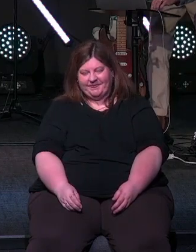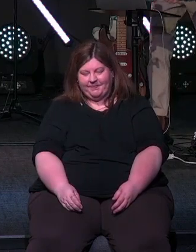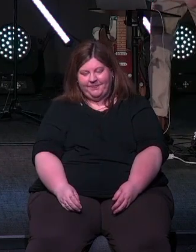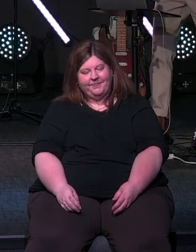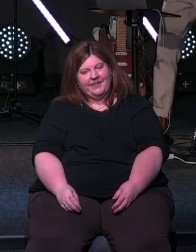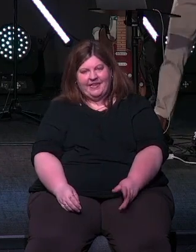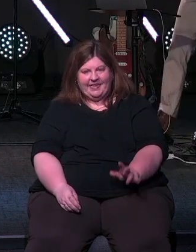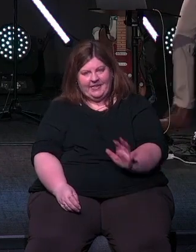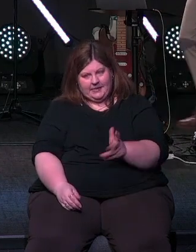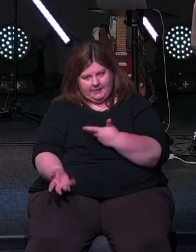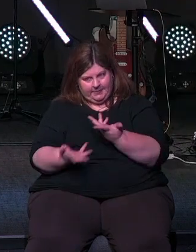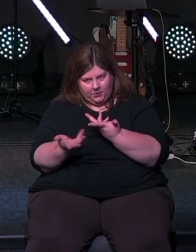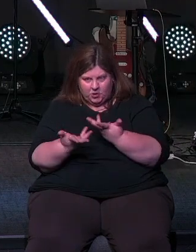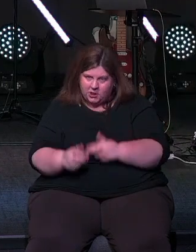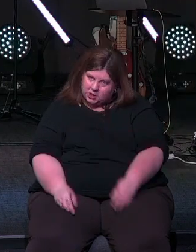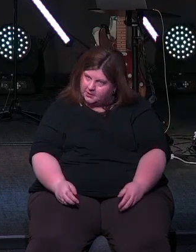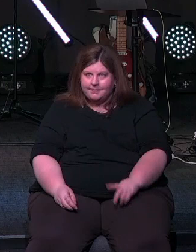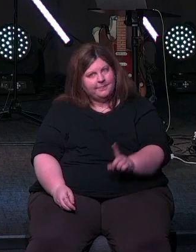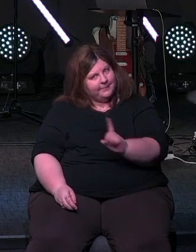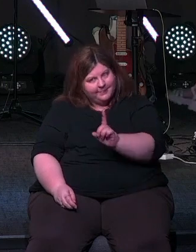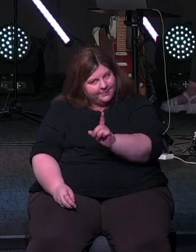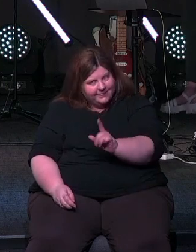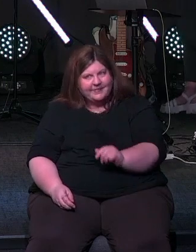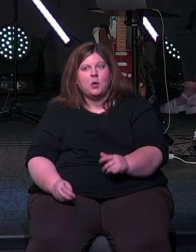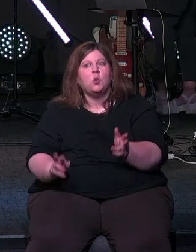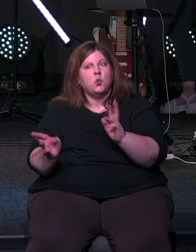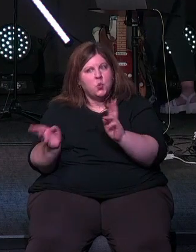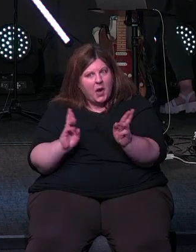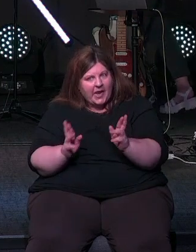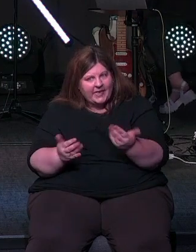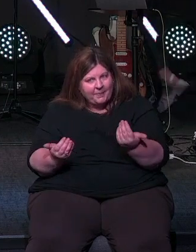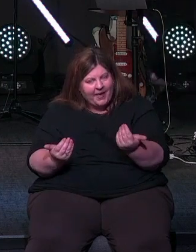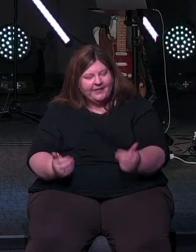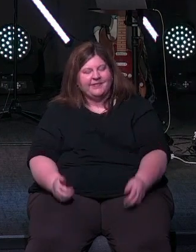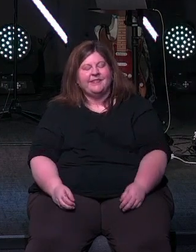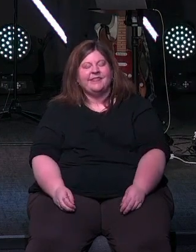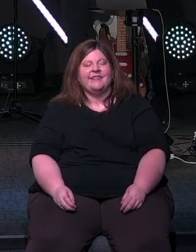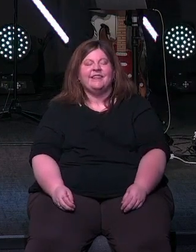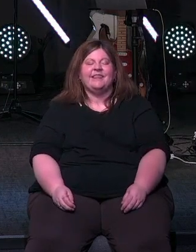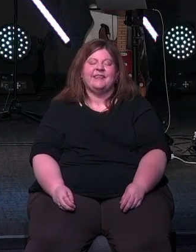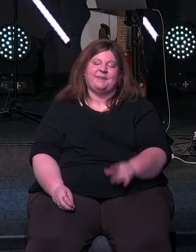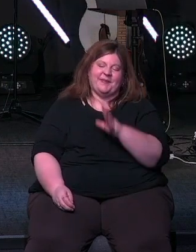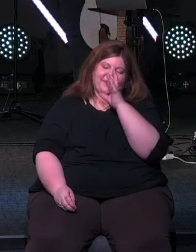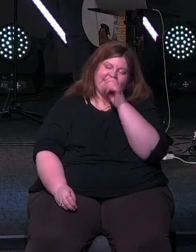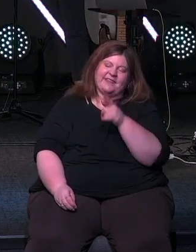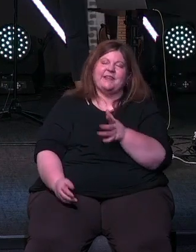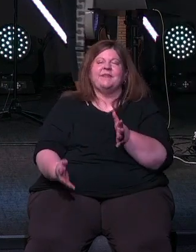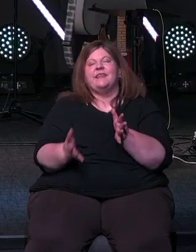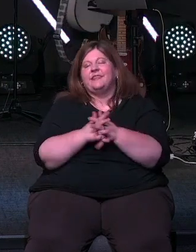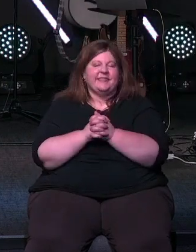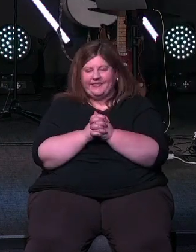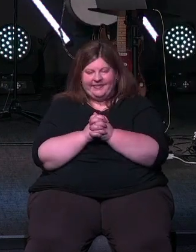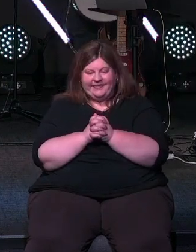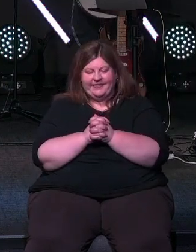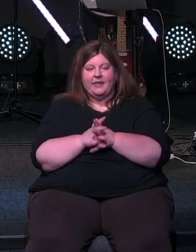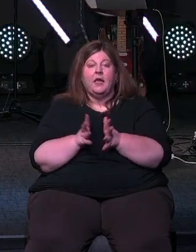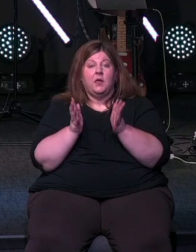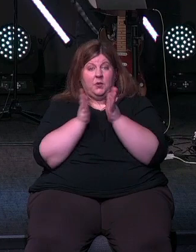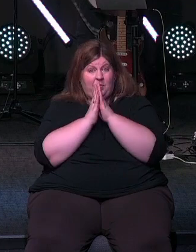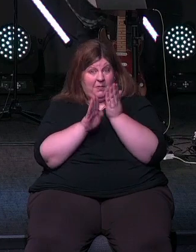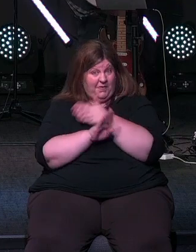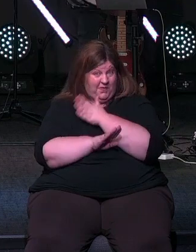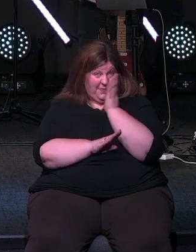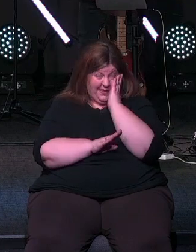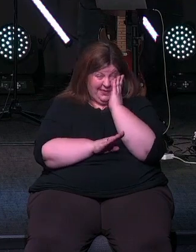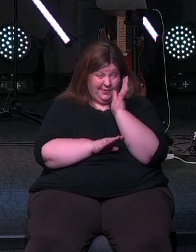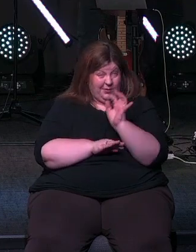like a hostage negotiation. We're going, no, we're ready. And watching him fold his hands, we pray before bed. And